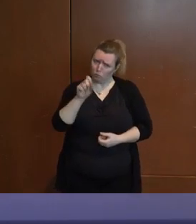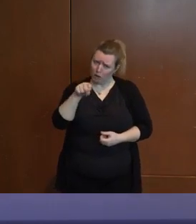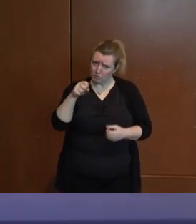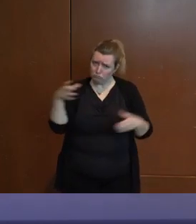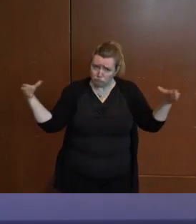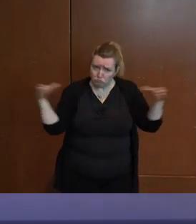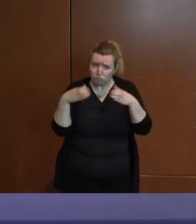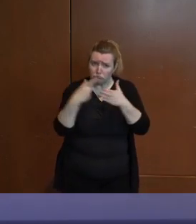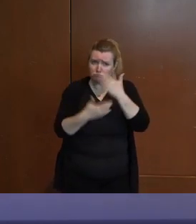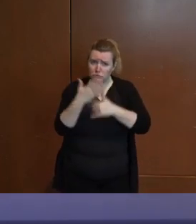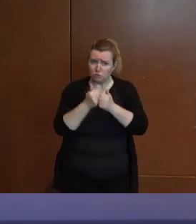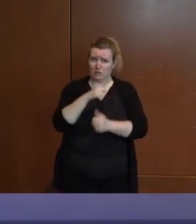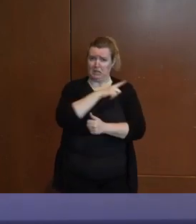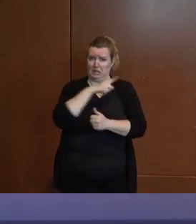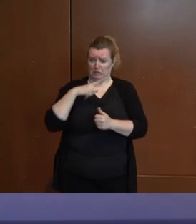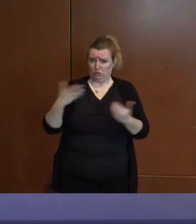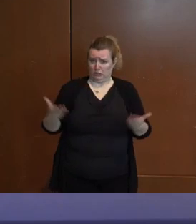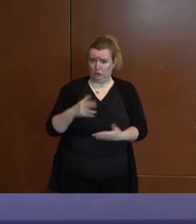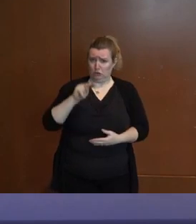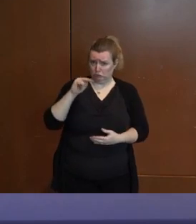administration? Yes. Okay.